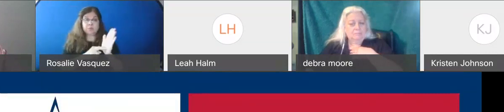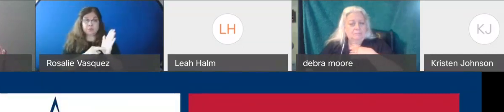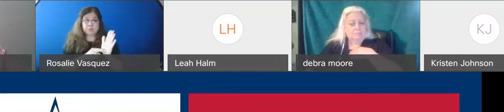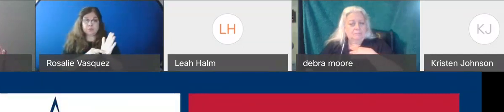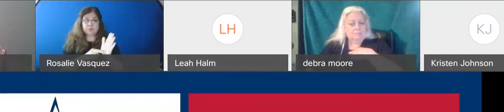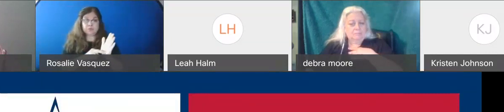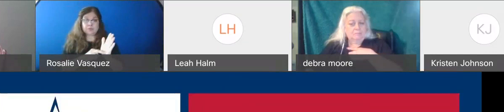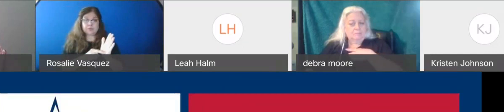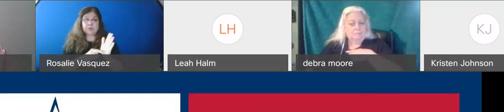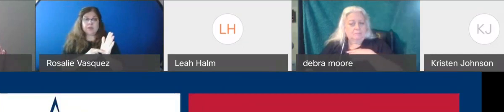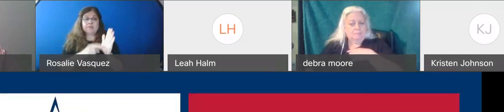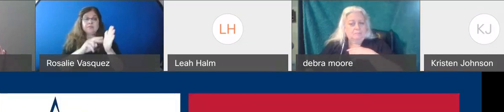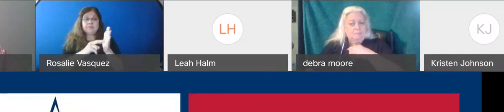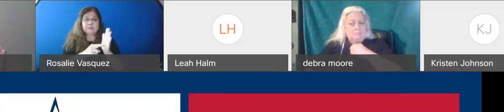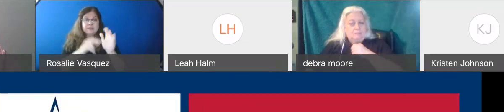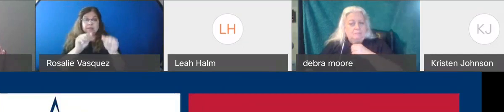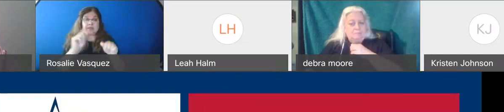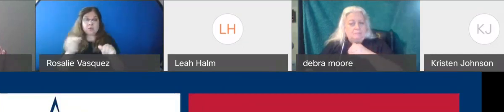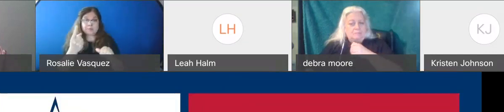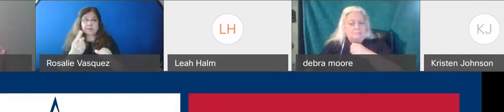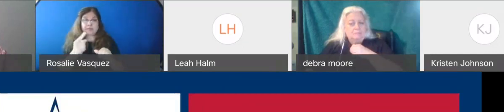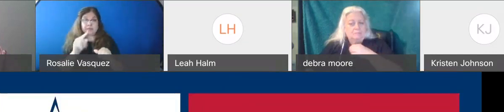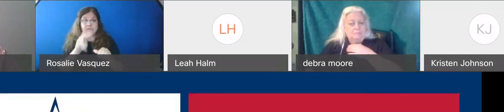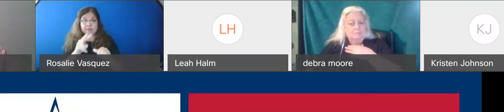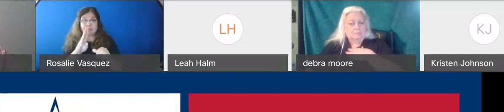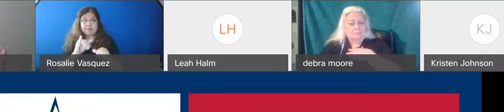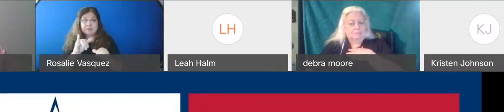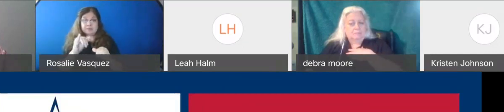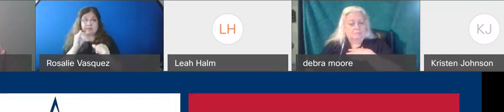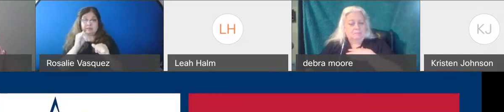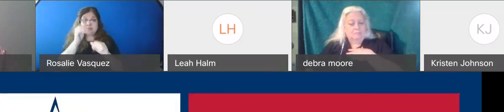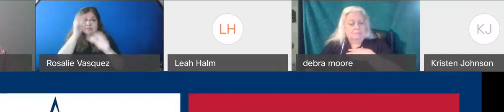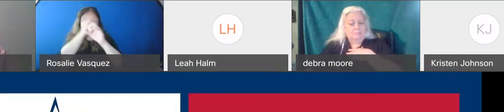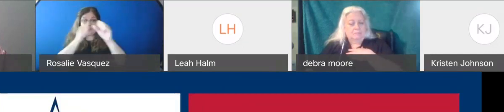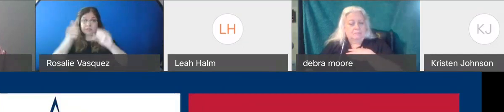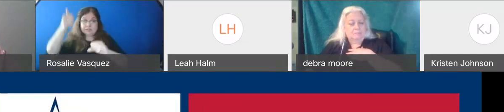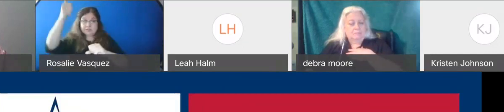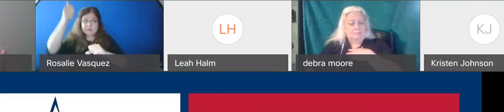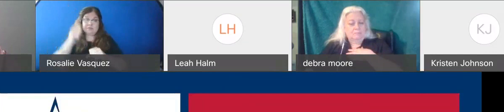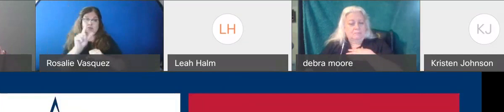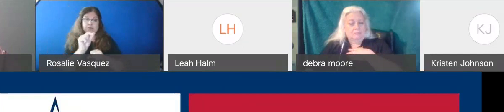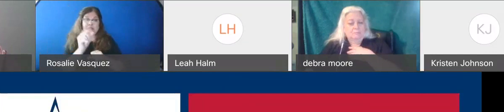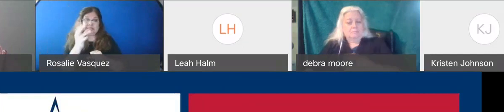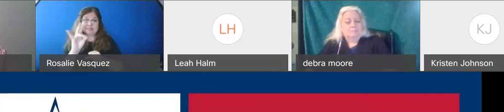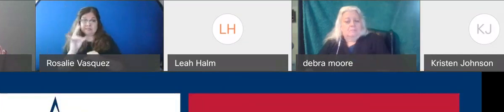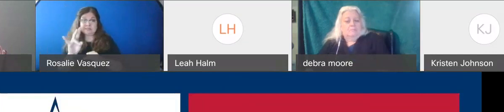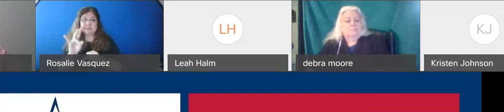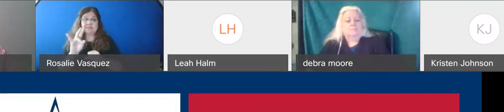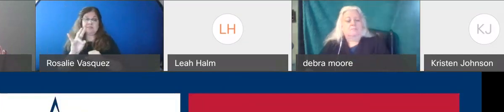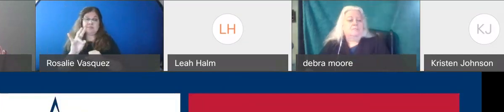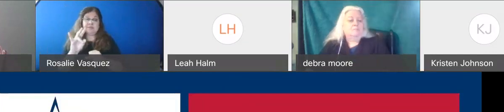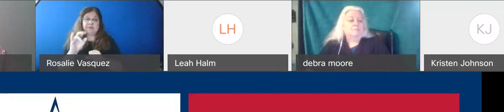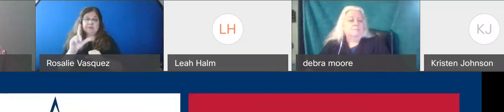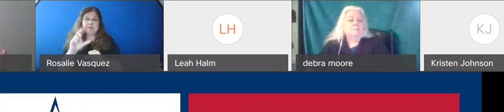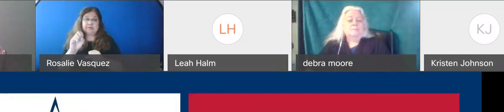the designation of these zones can only be approved by the chancellor. As of 2017, an LTC holder may carry